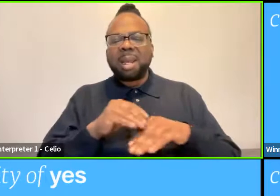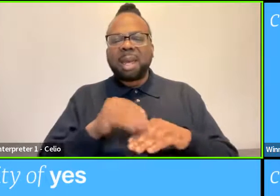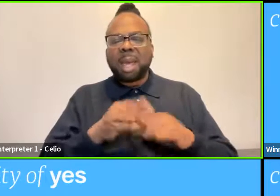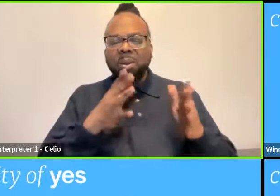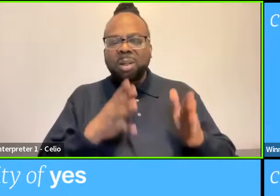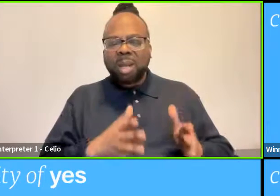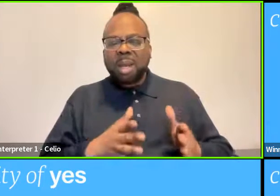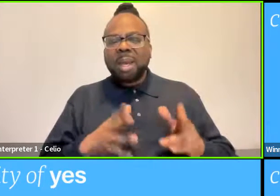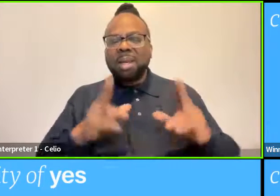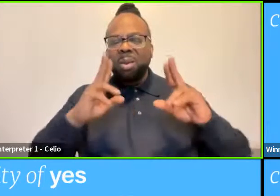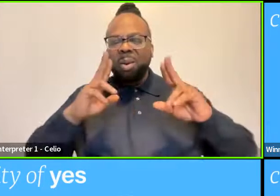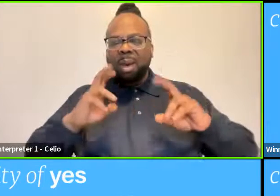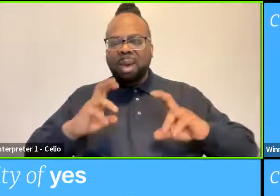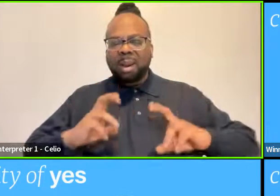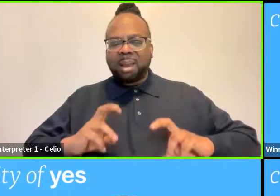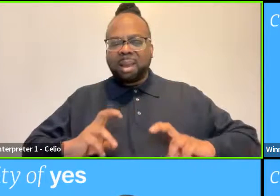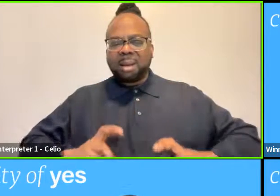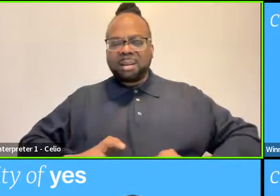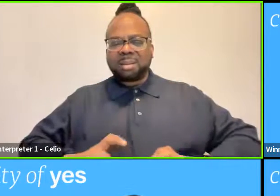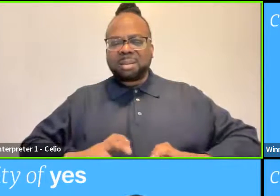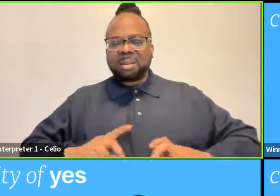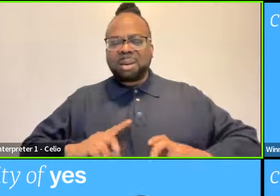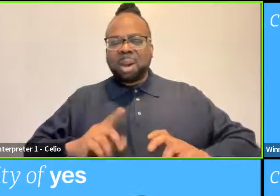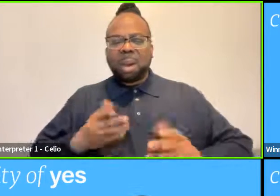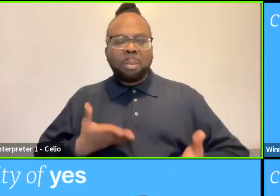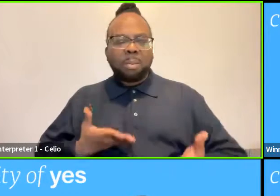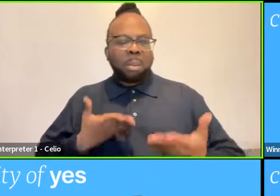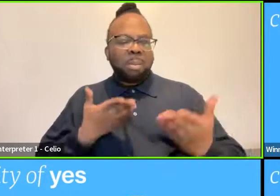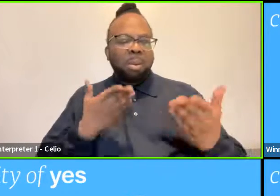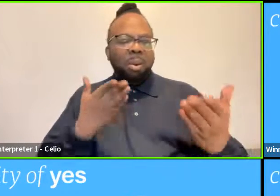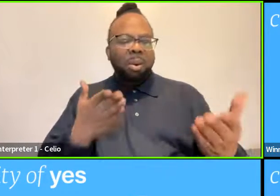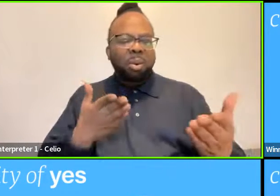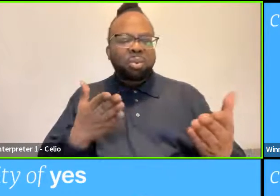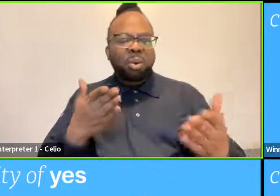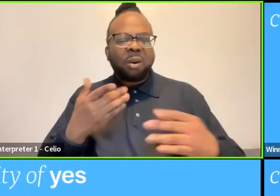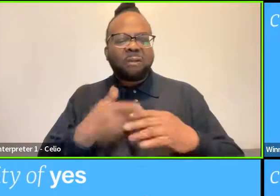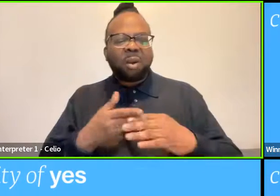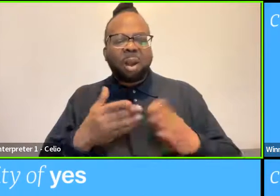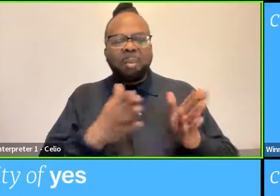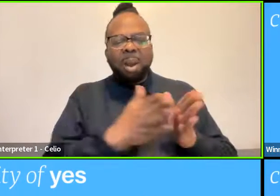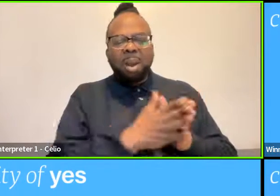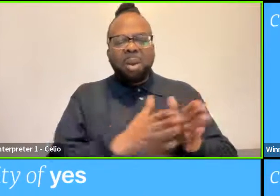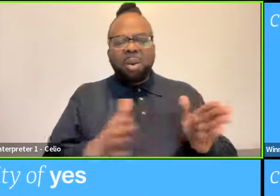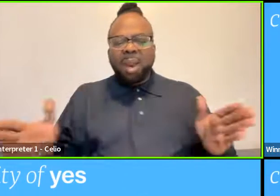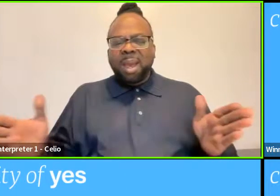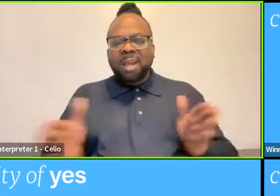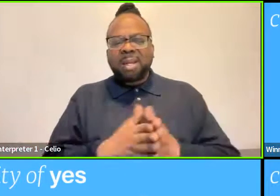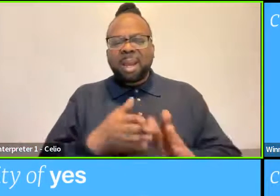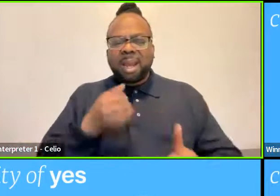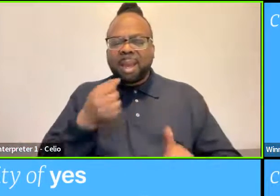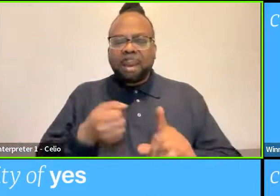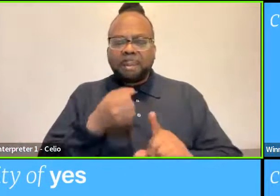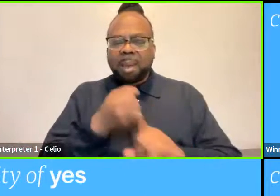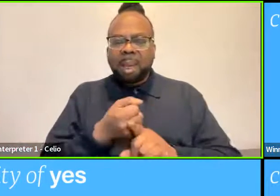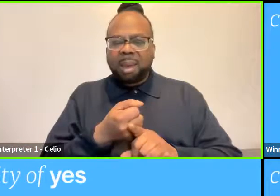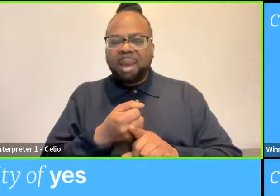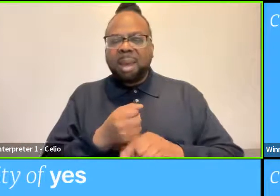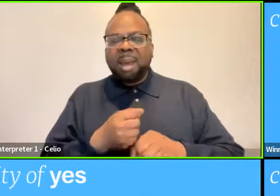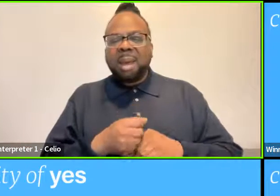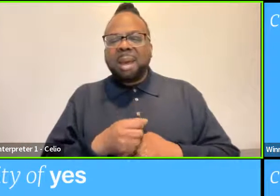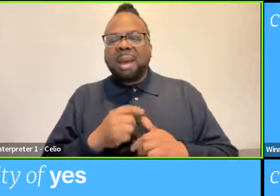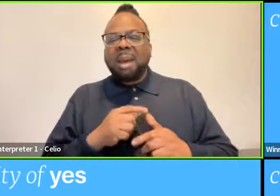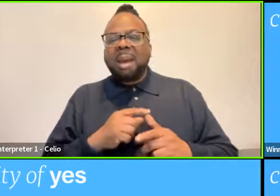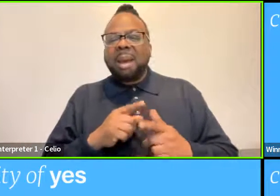to analyze the proposal across the range of impact categories that you'll see in the Seeker